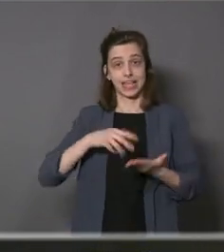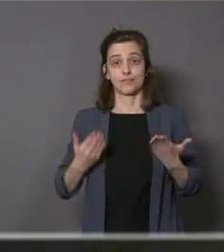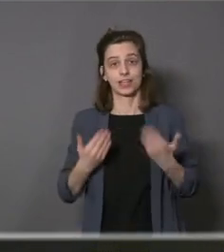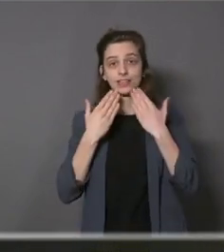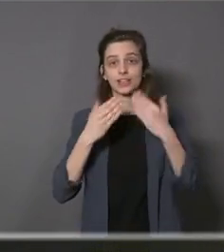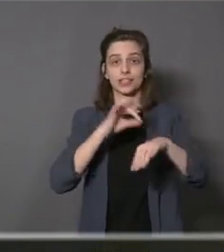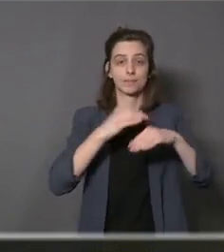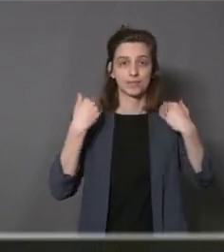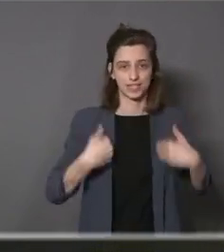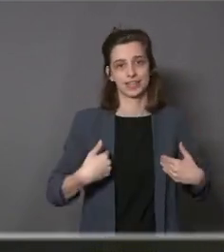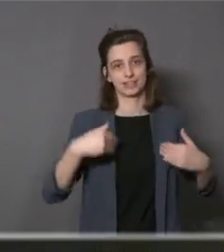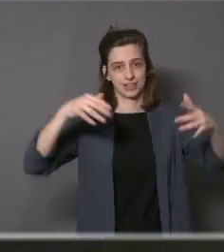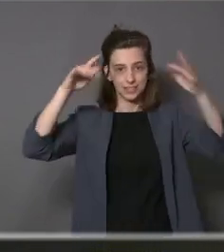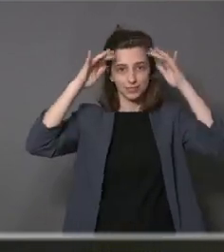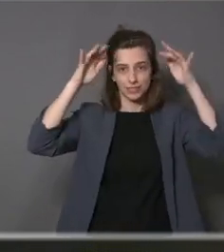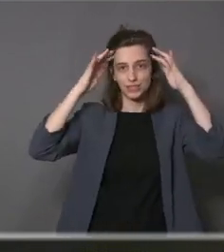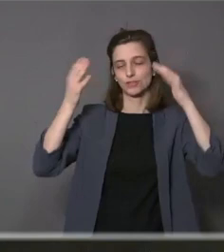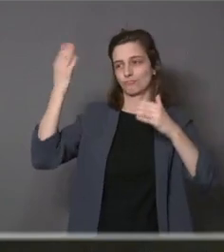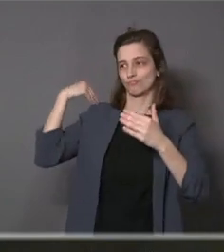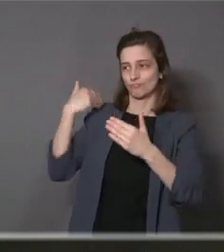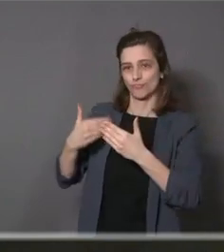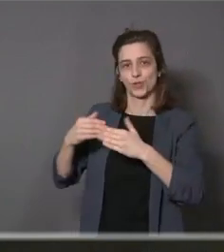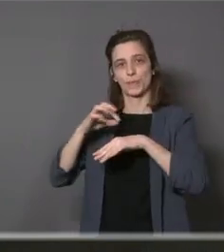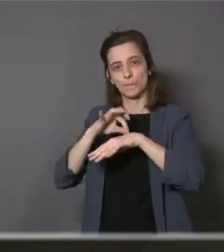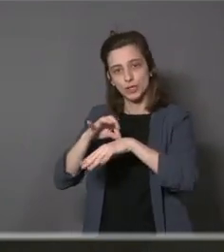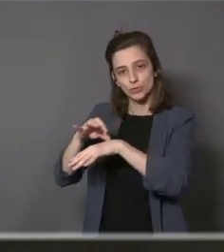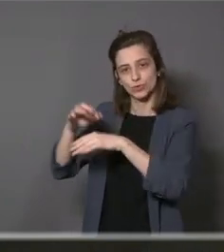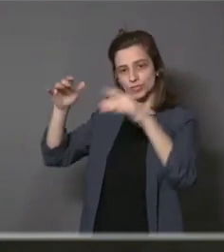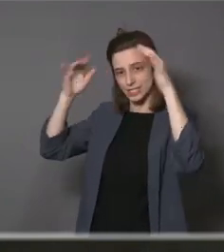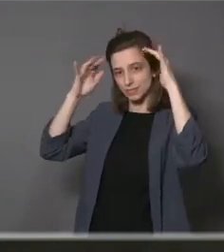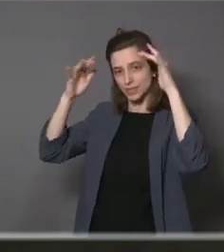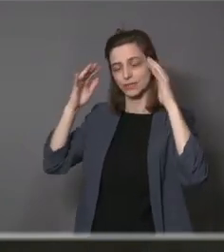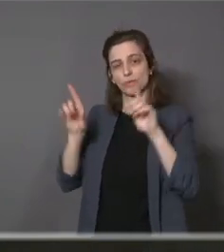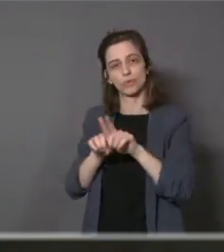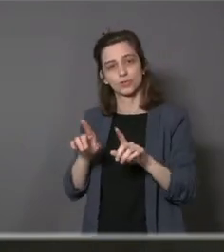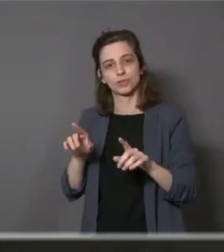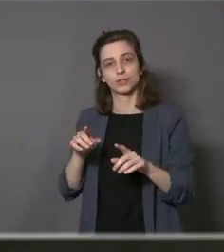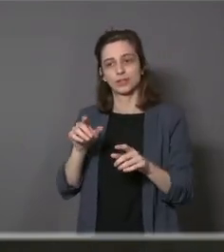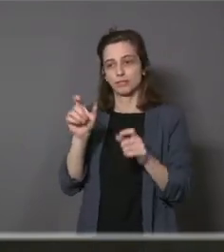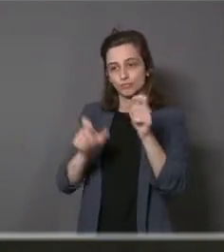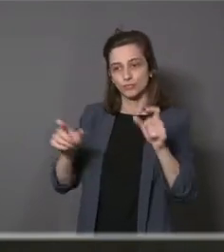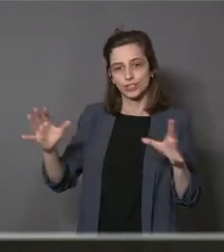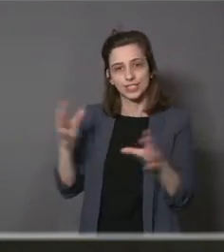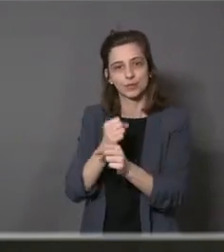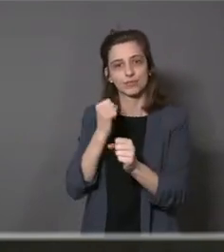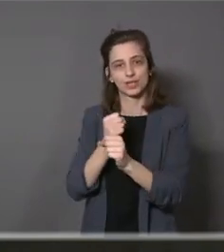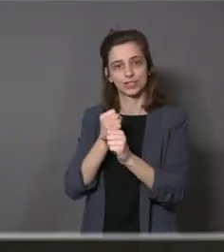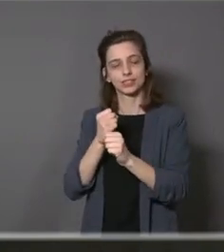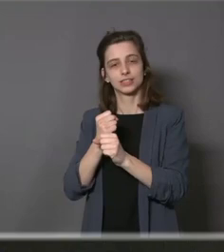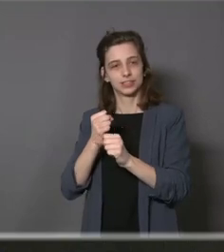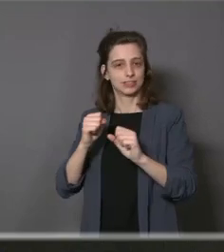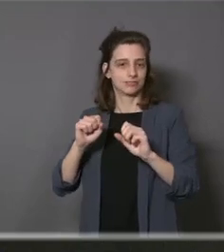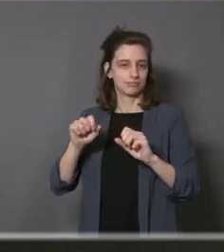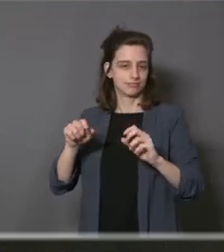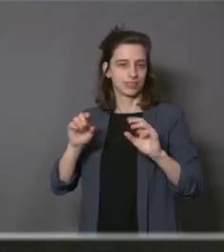who guided me, and the collaborators and trainees who continue to provide intellectual